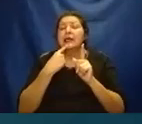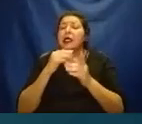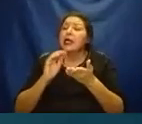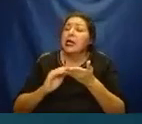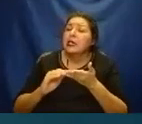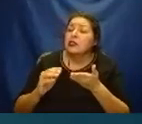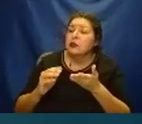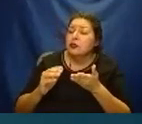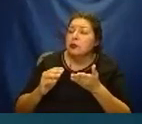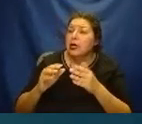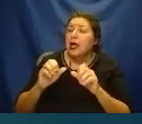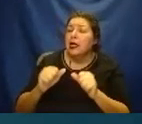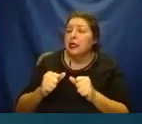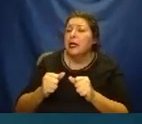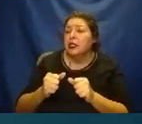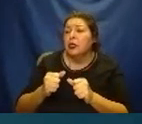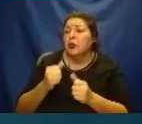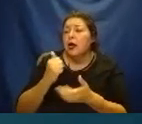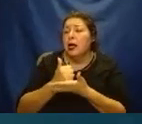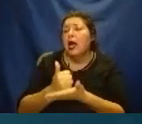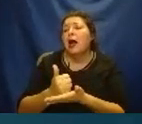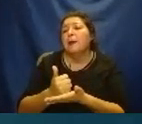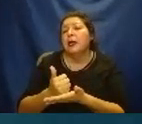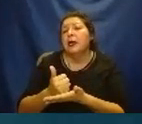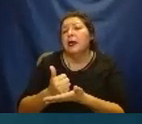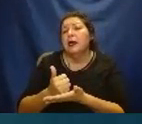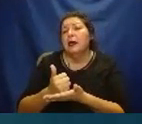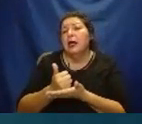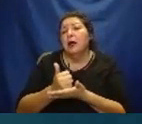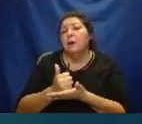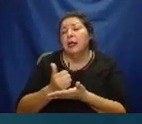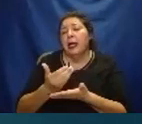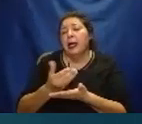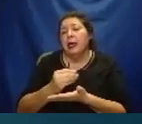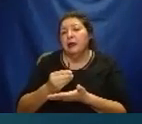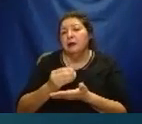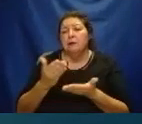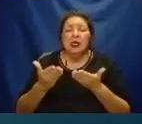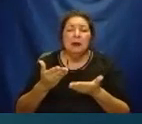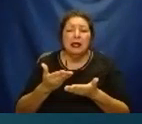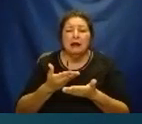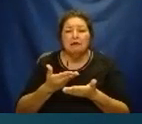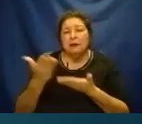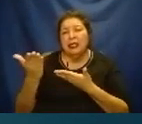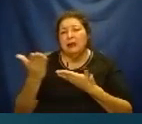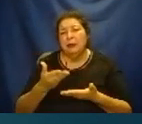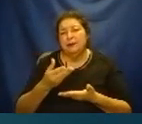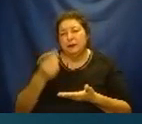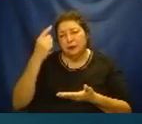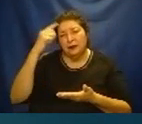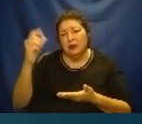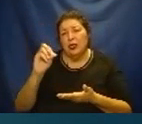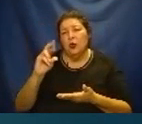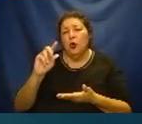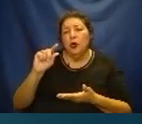sir, could you spare some spare change or $1 so I can eat?" Which one are